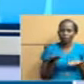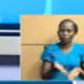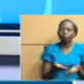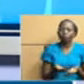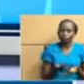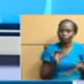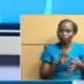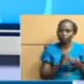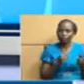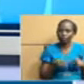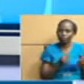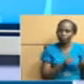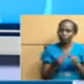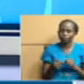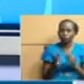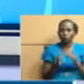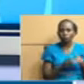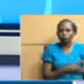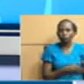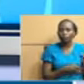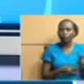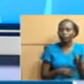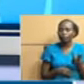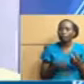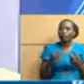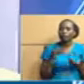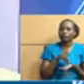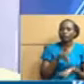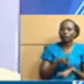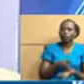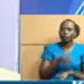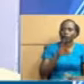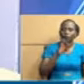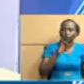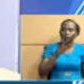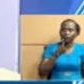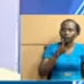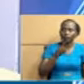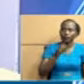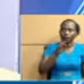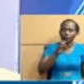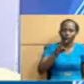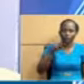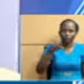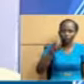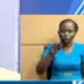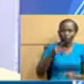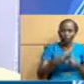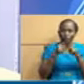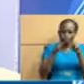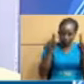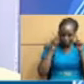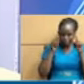this discussion. I have Dr. Freddy Sengoba. Dr. Freddy Sengoba is from the Makerere